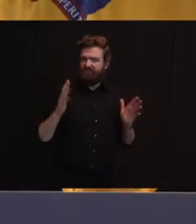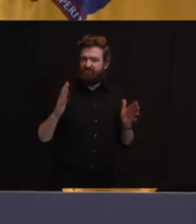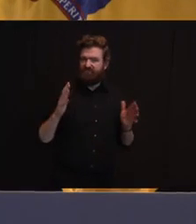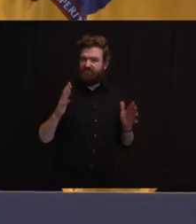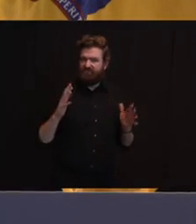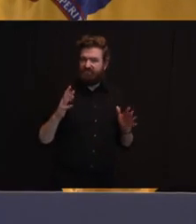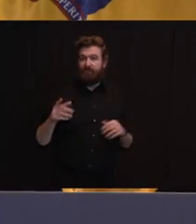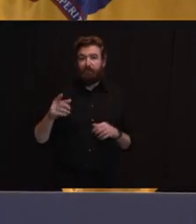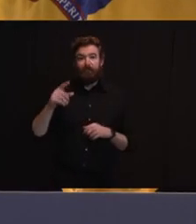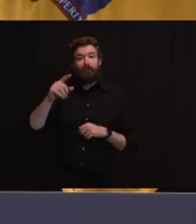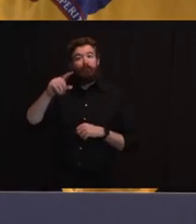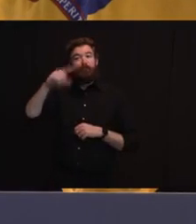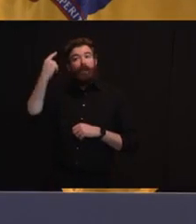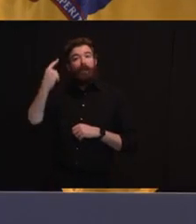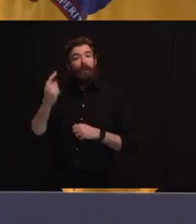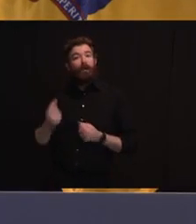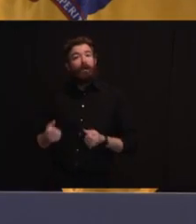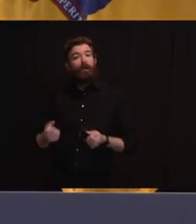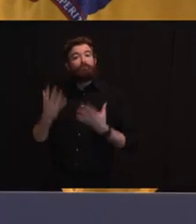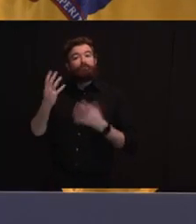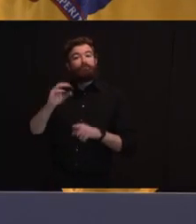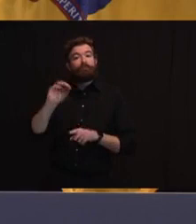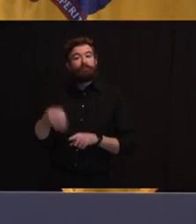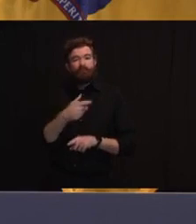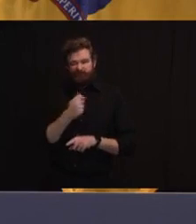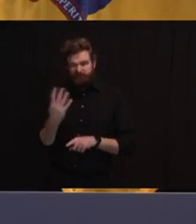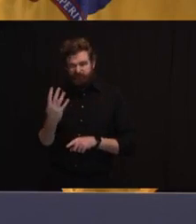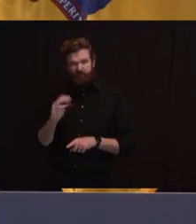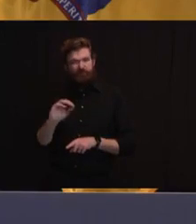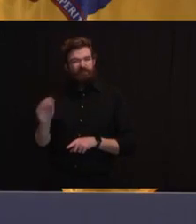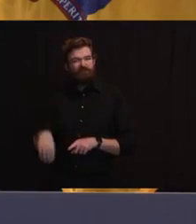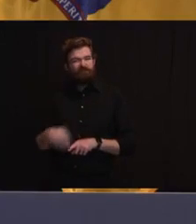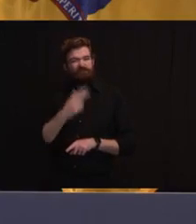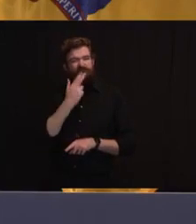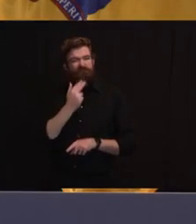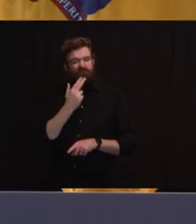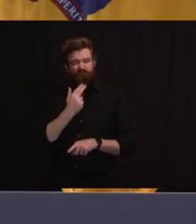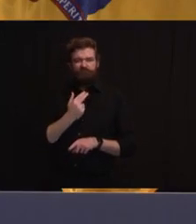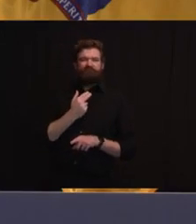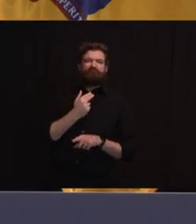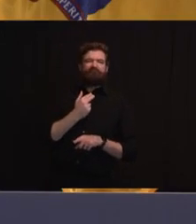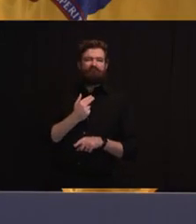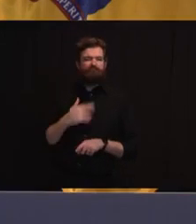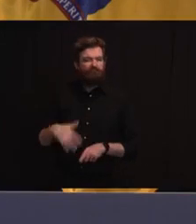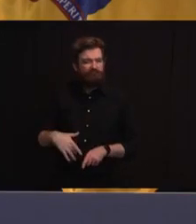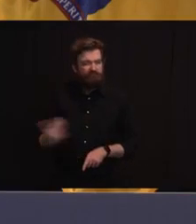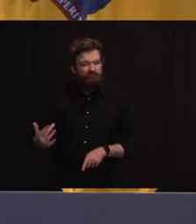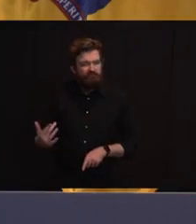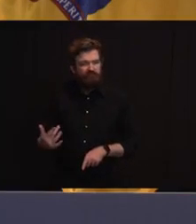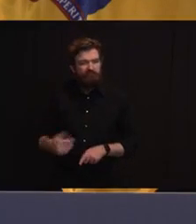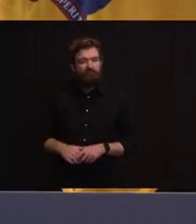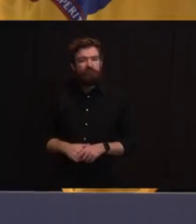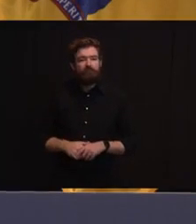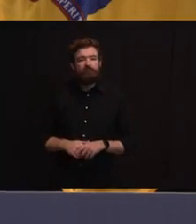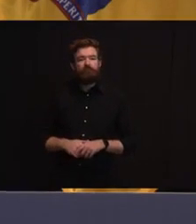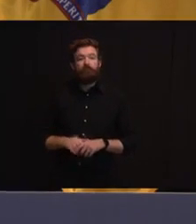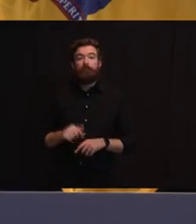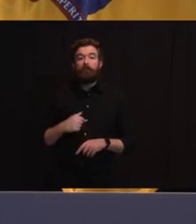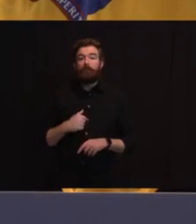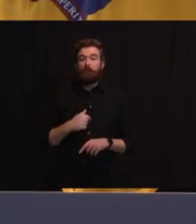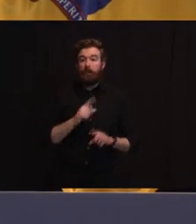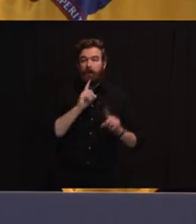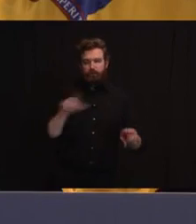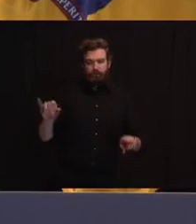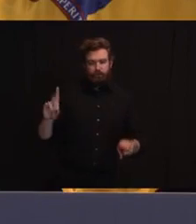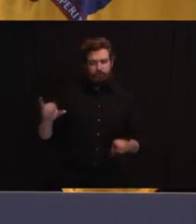Judy, I'll take a couple of shots and then turn it to you for correcting the record or more detail. It is an